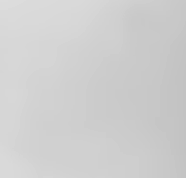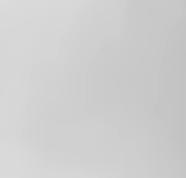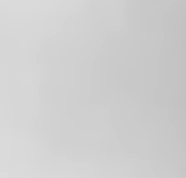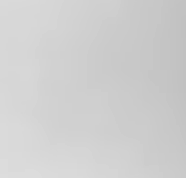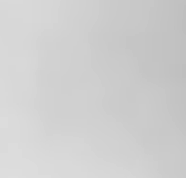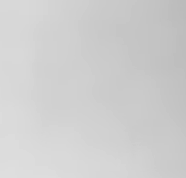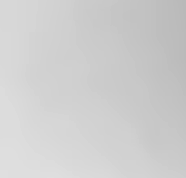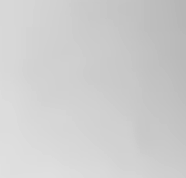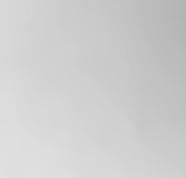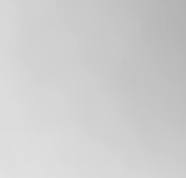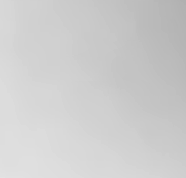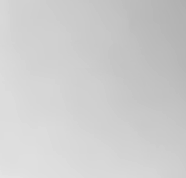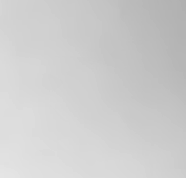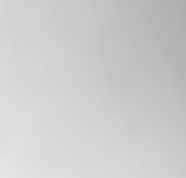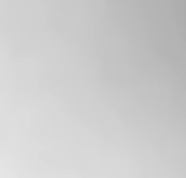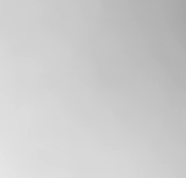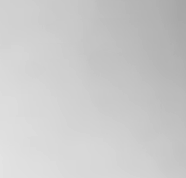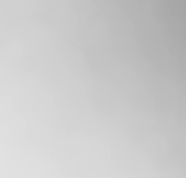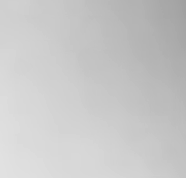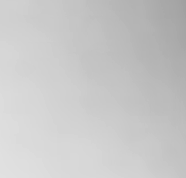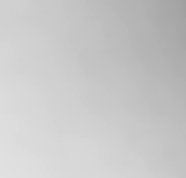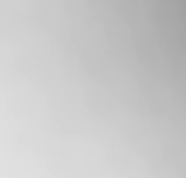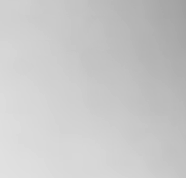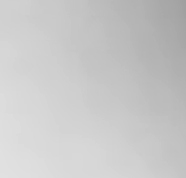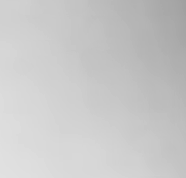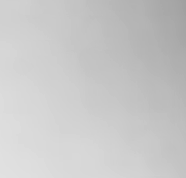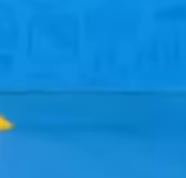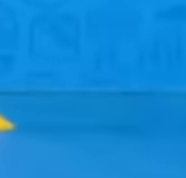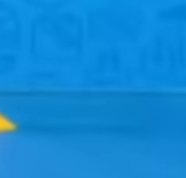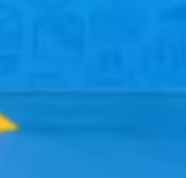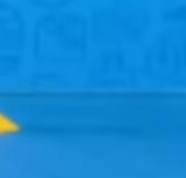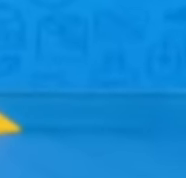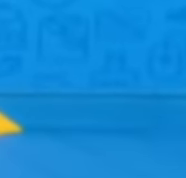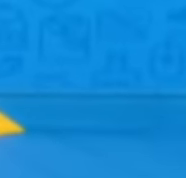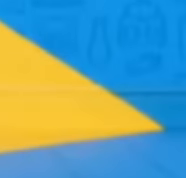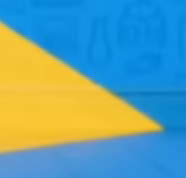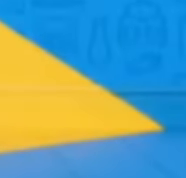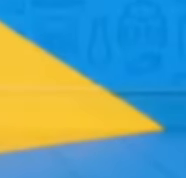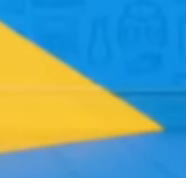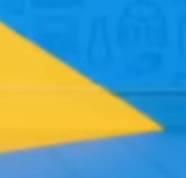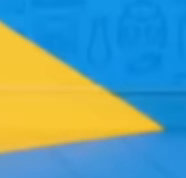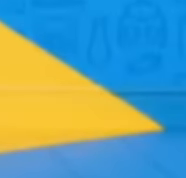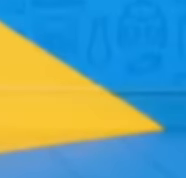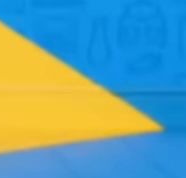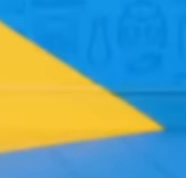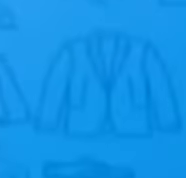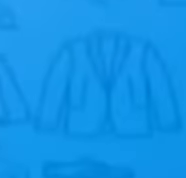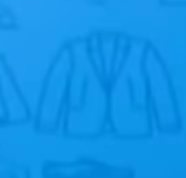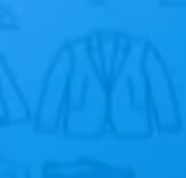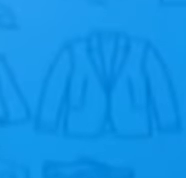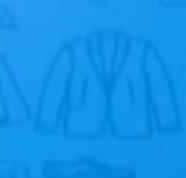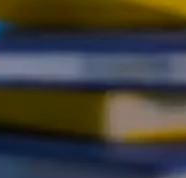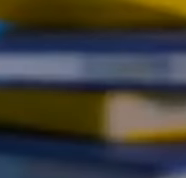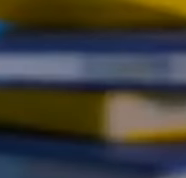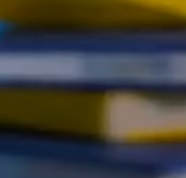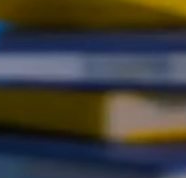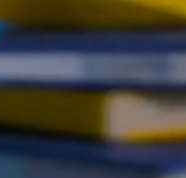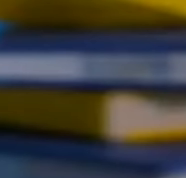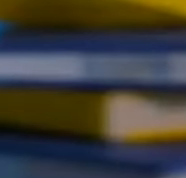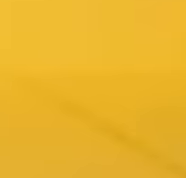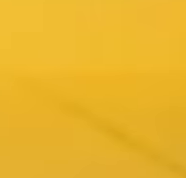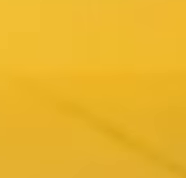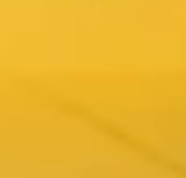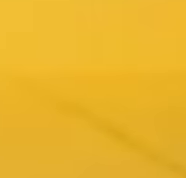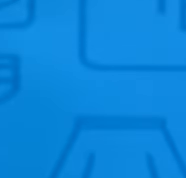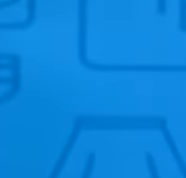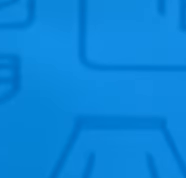today. Bradlow's, quality and style you can afford. Almost 7 million kids walk tall in our